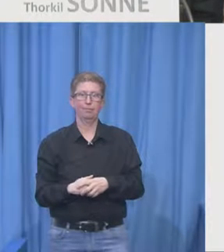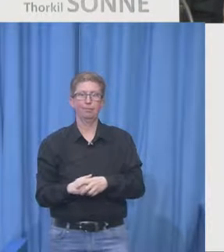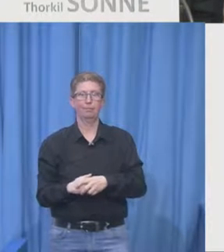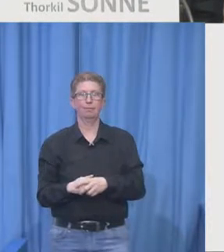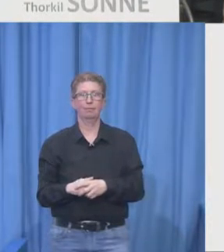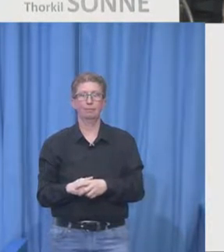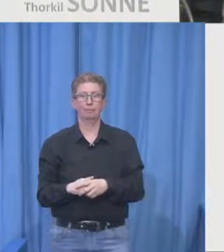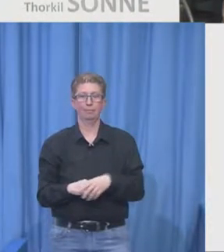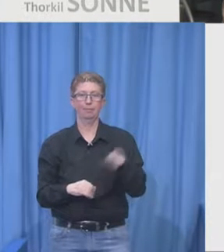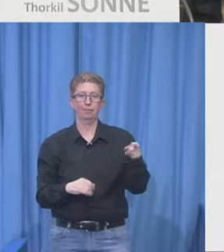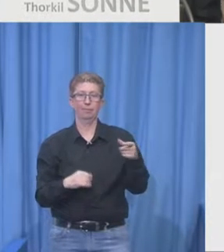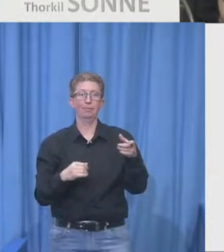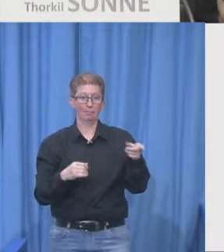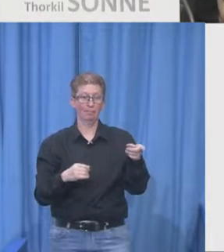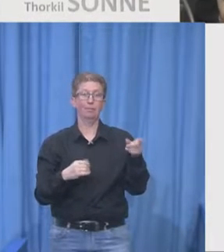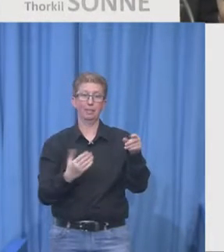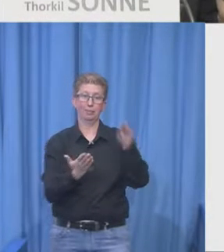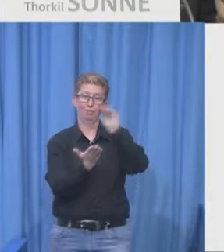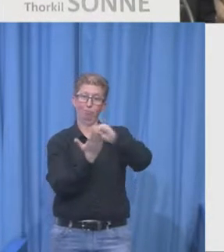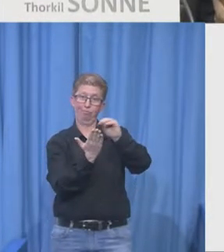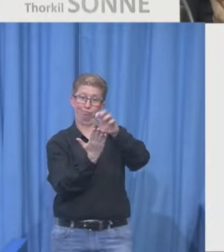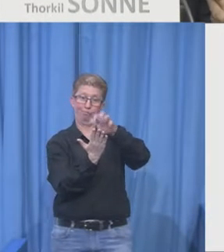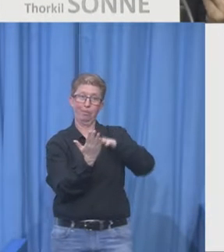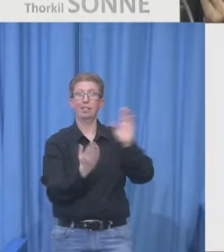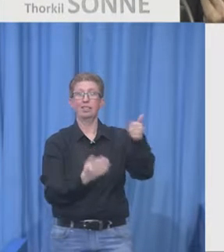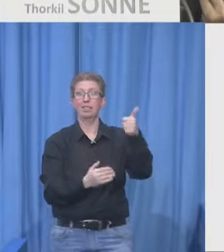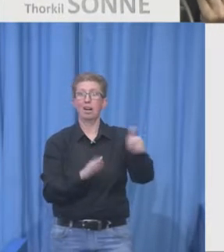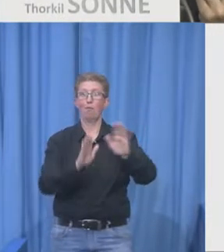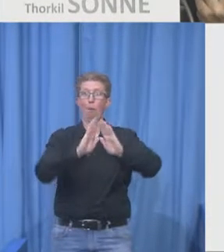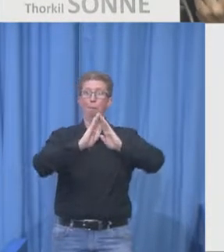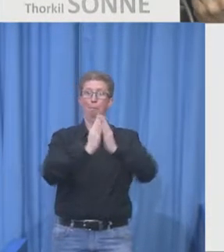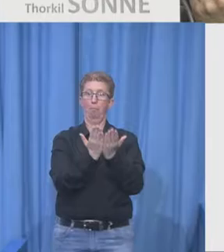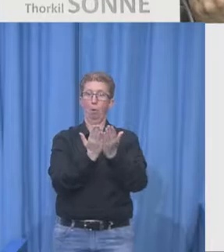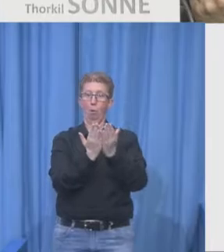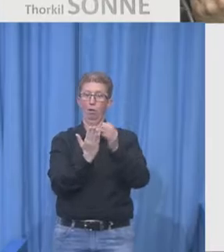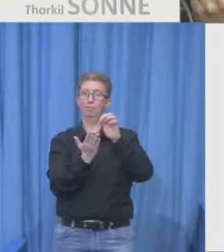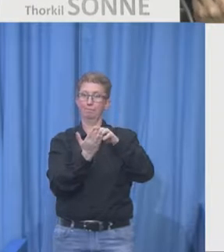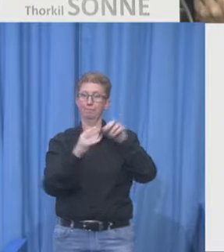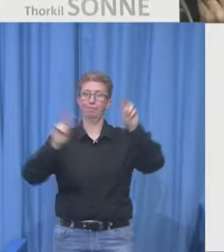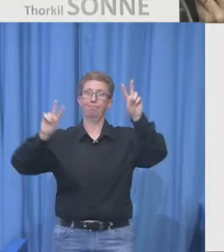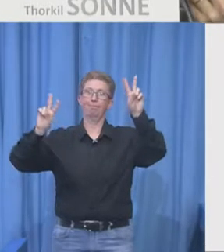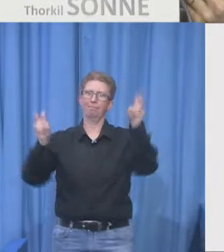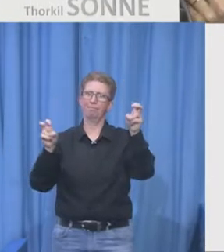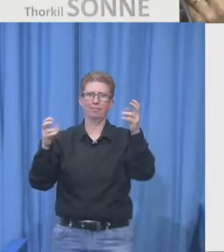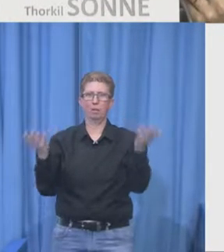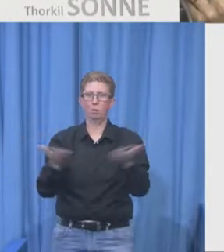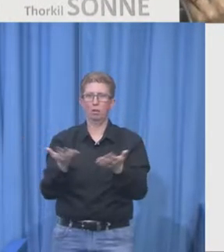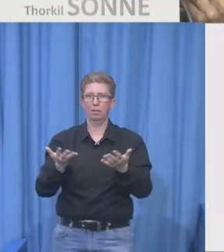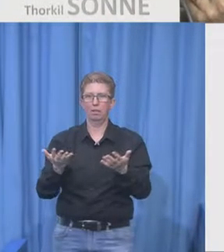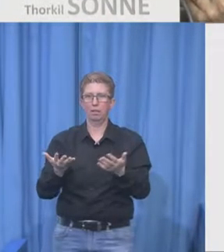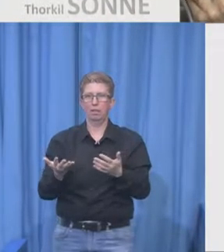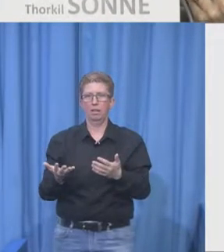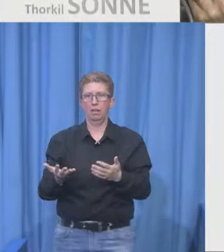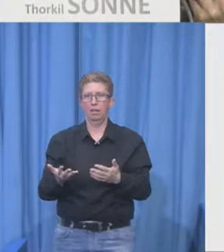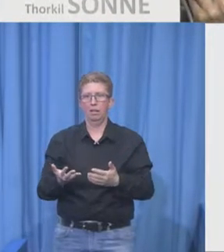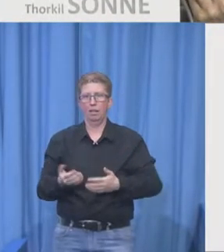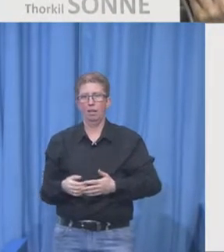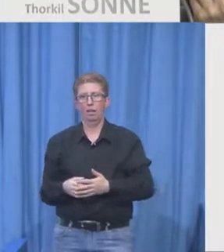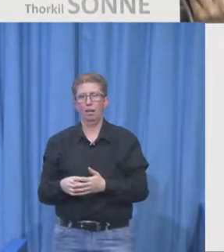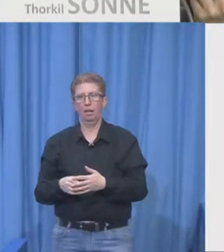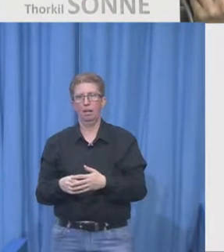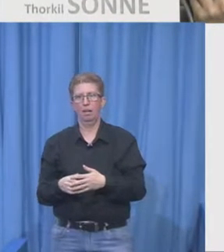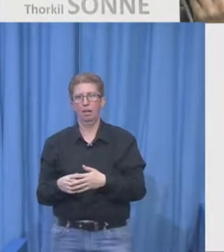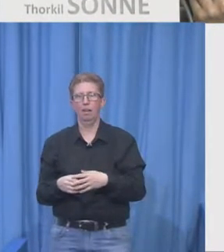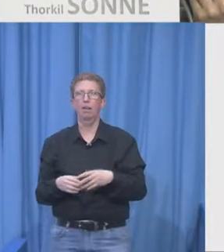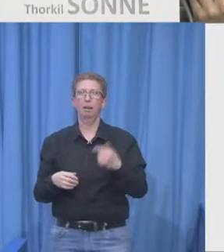mich durch Leben tasten. And it's such a thrill to work with autistic people. They